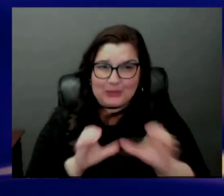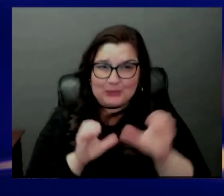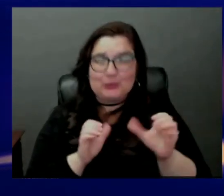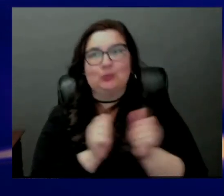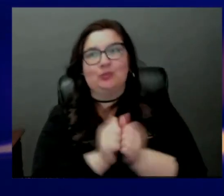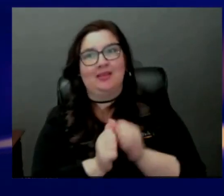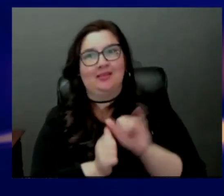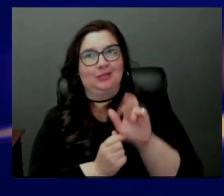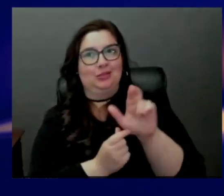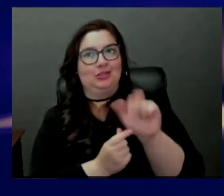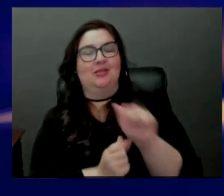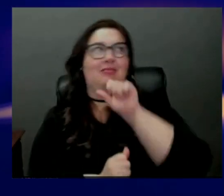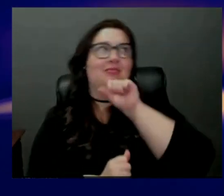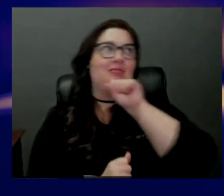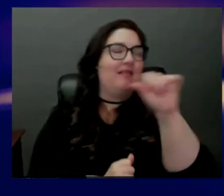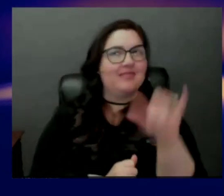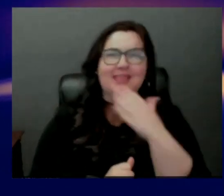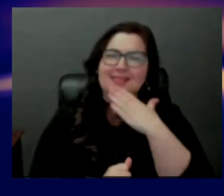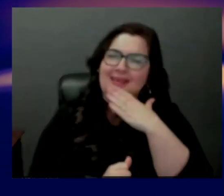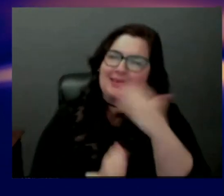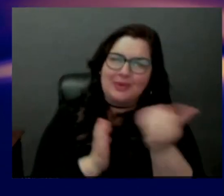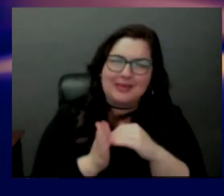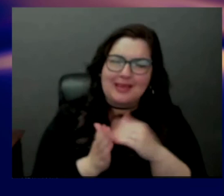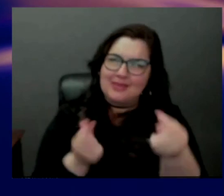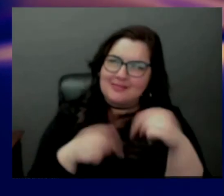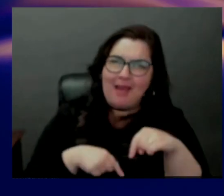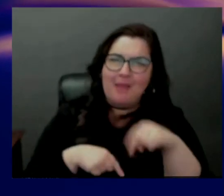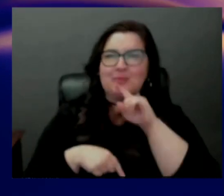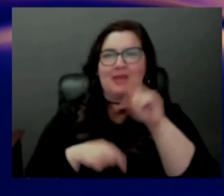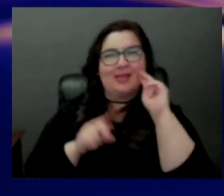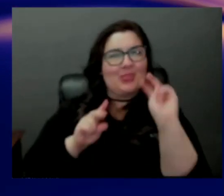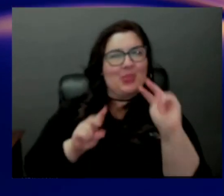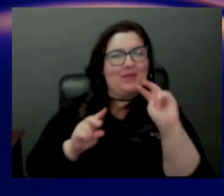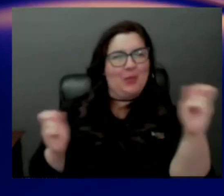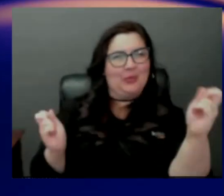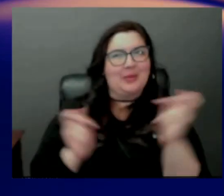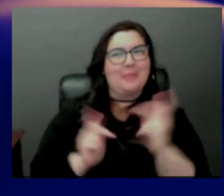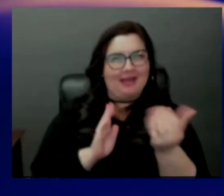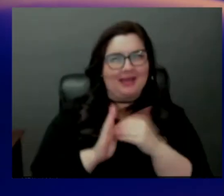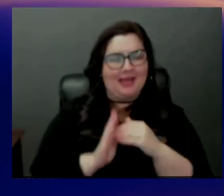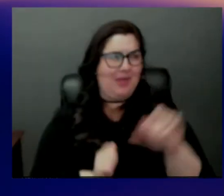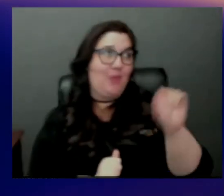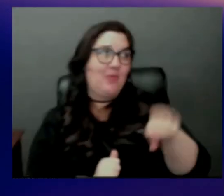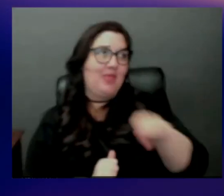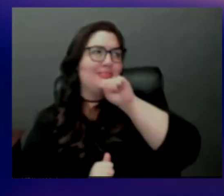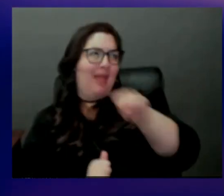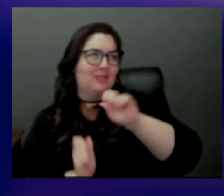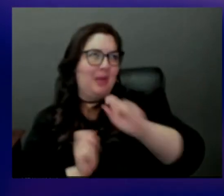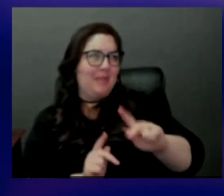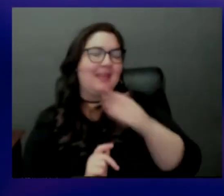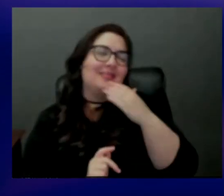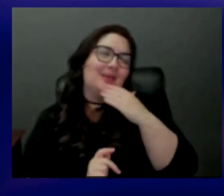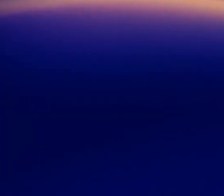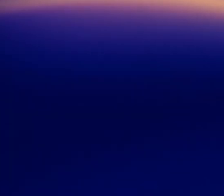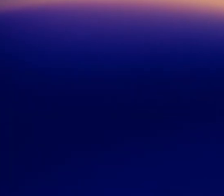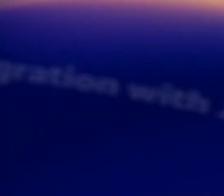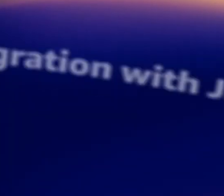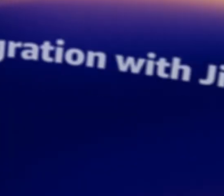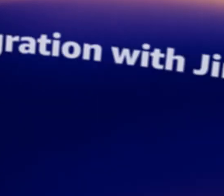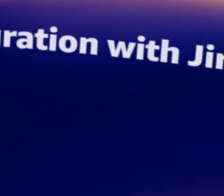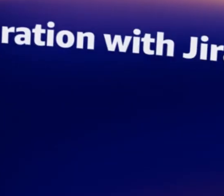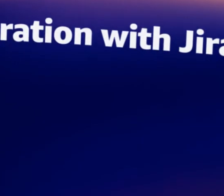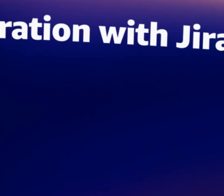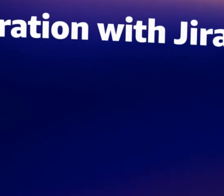loved that. Thank you so much for coming on, and we look forward to having you back. I would love to come back. Thanks very much for having me. Yeah, thank you. Happy Feature